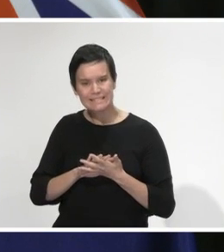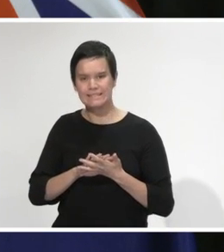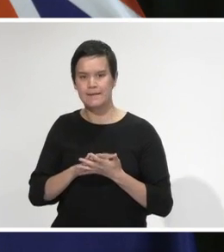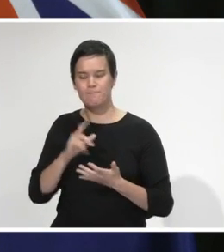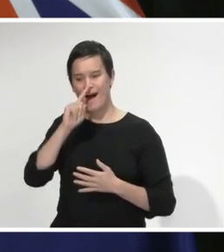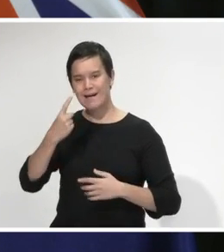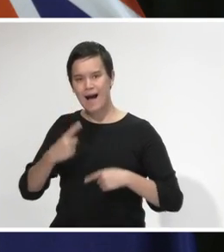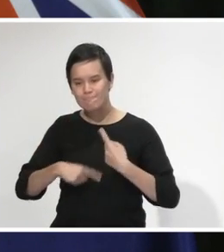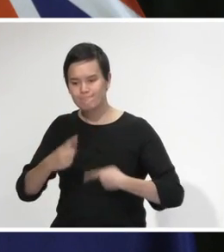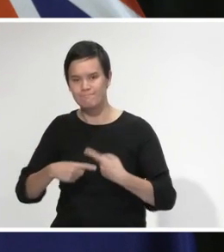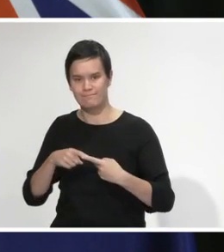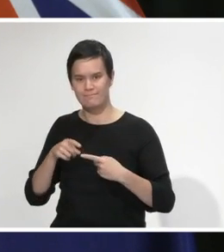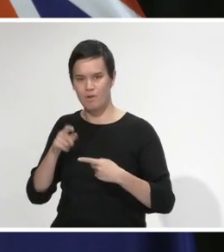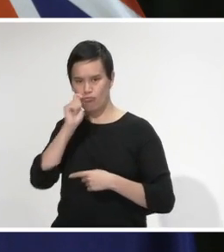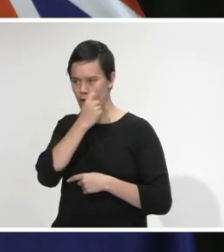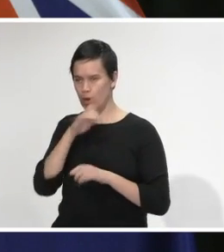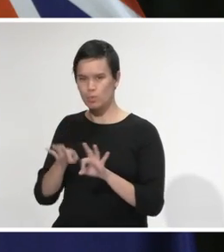shifting that group to Burwood.